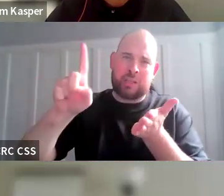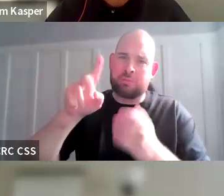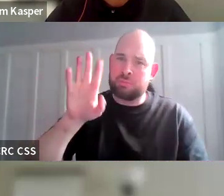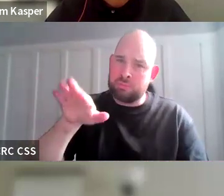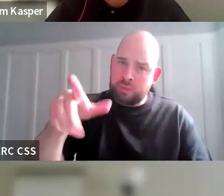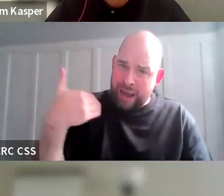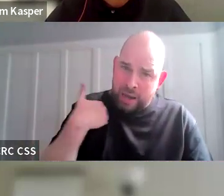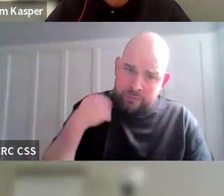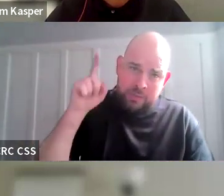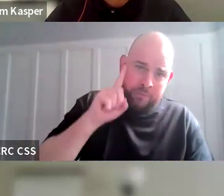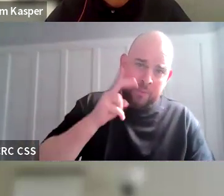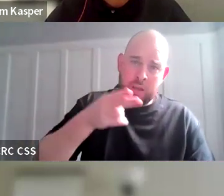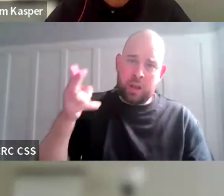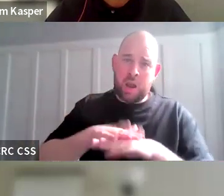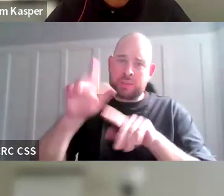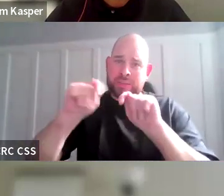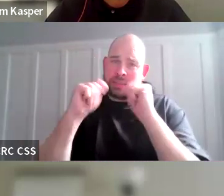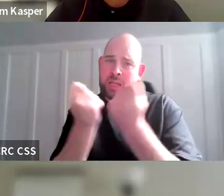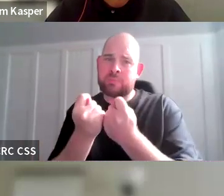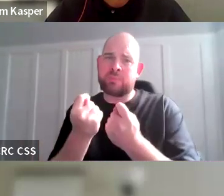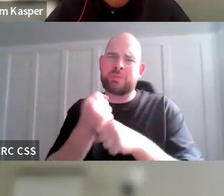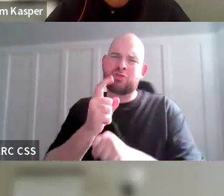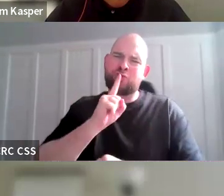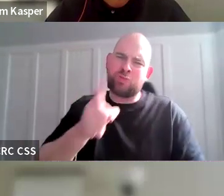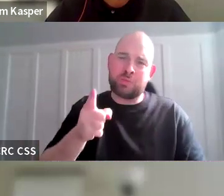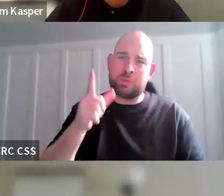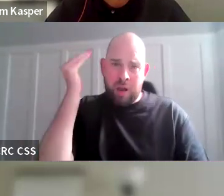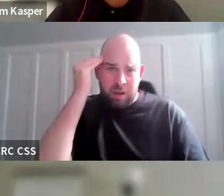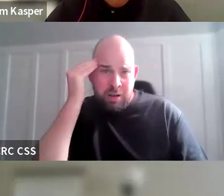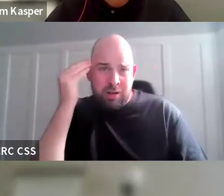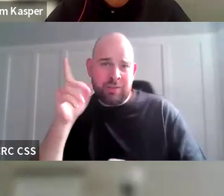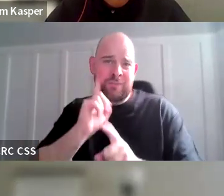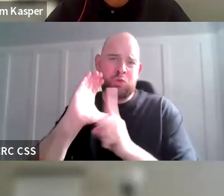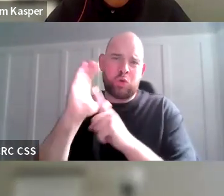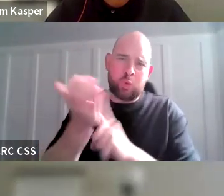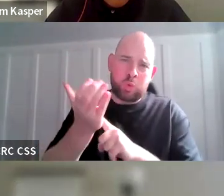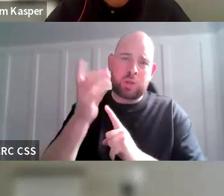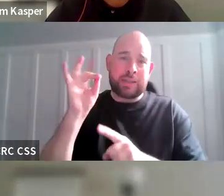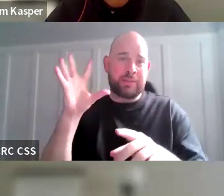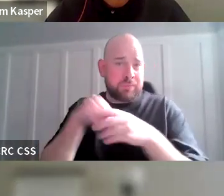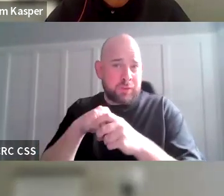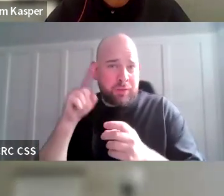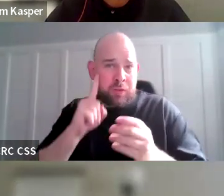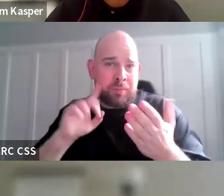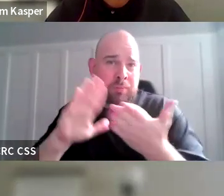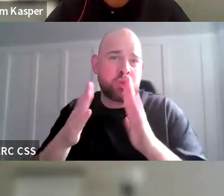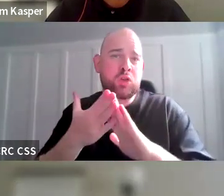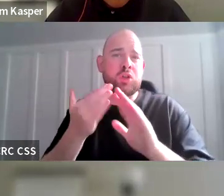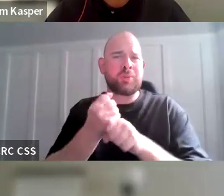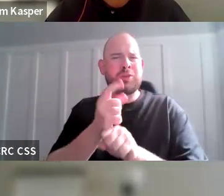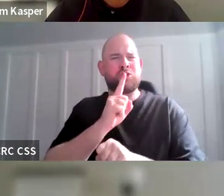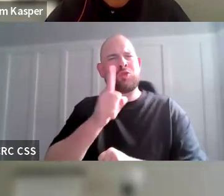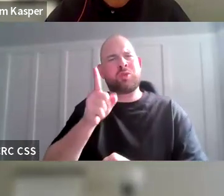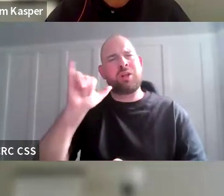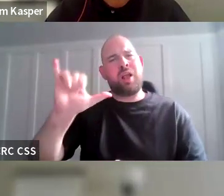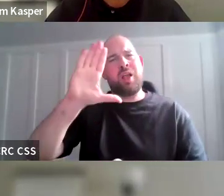this device, good, or service for deaf and hard of hearing. Do your research. Check them. Do they have deaf individuals a part of that team? Do they partner